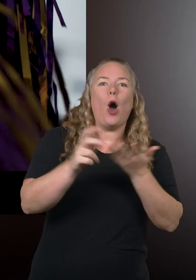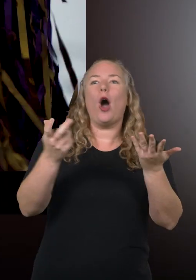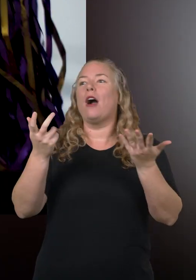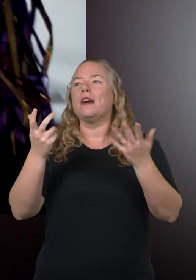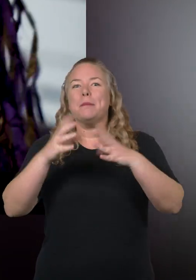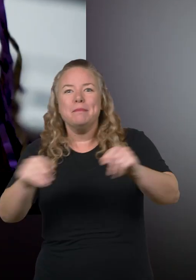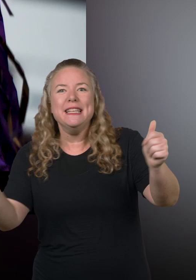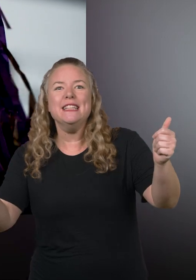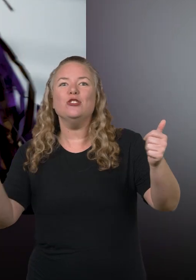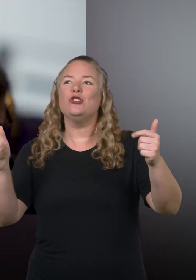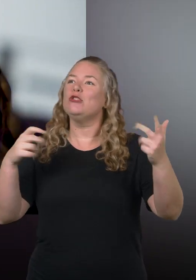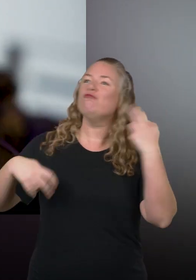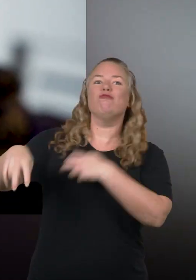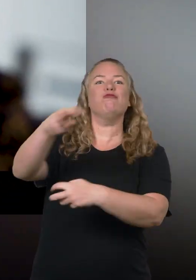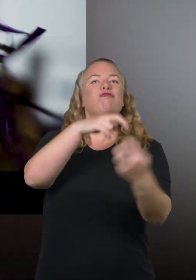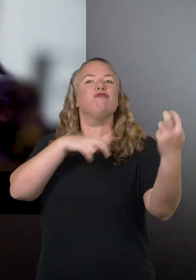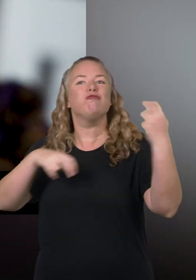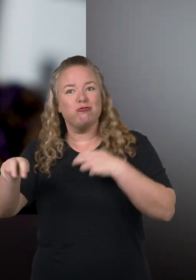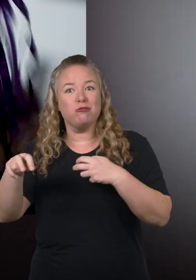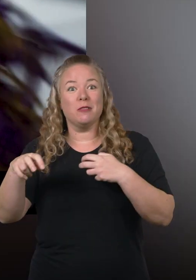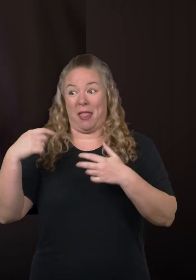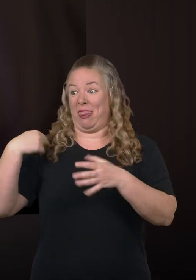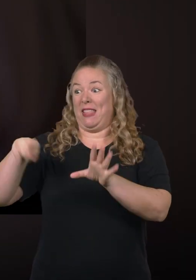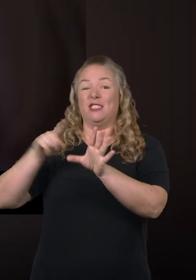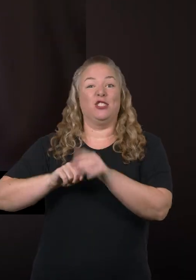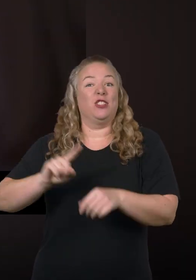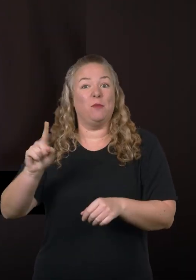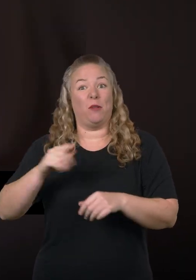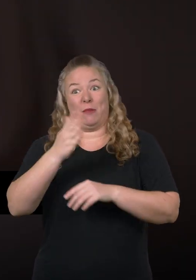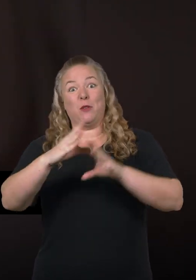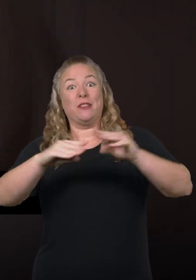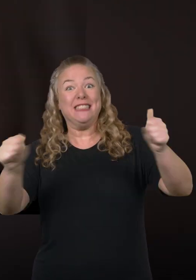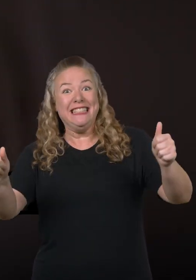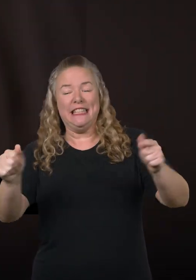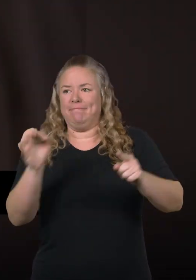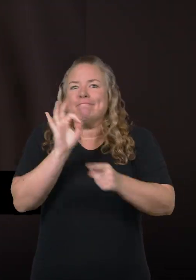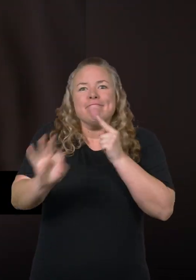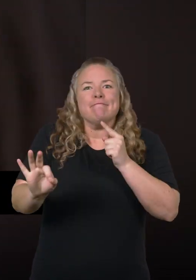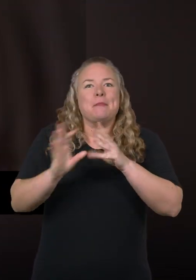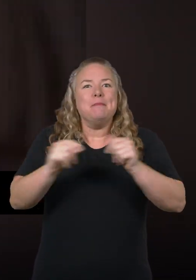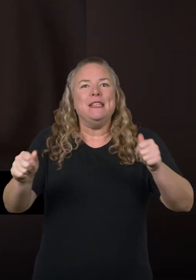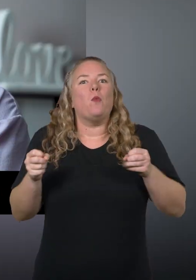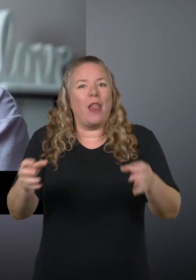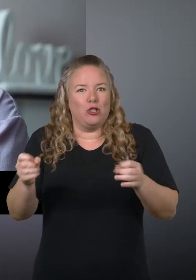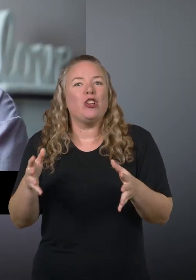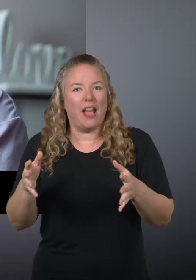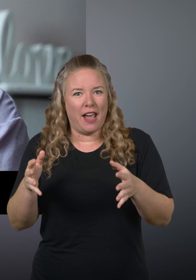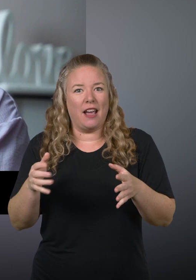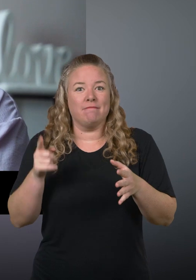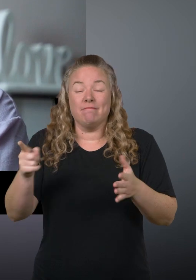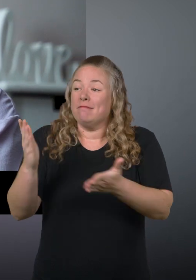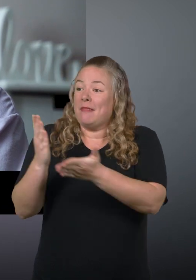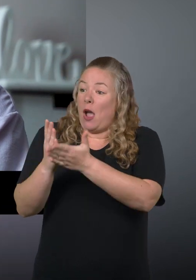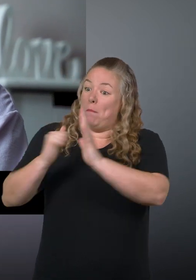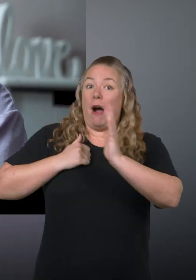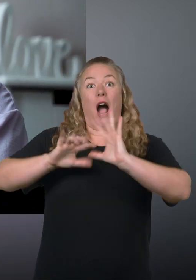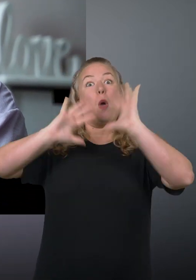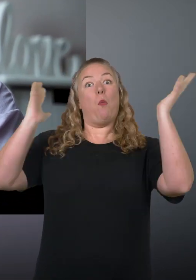walks, beach. I even took her into the sea this year with a beach wheelchair. She's my absolute